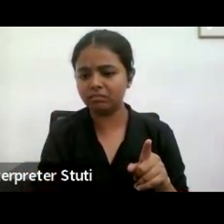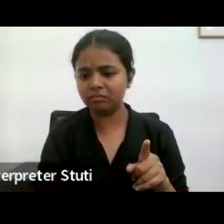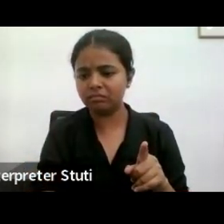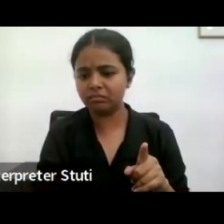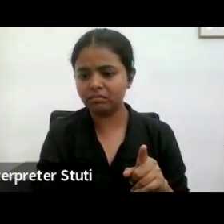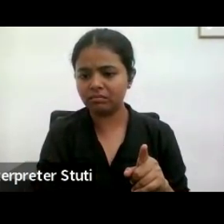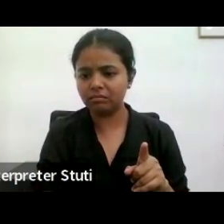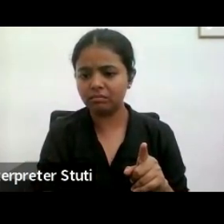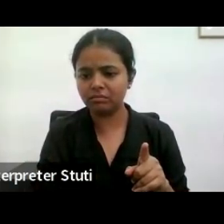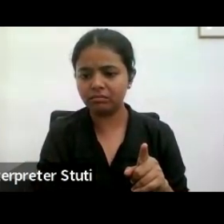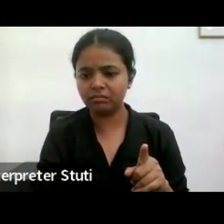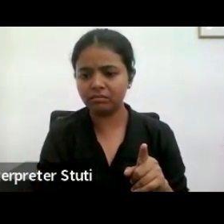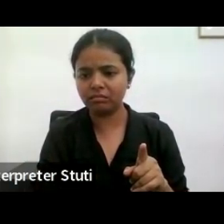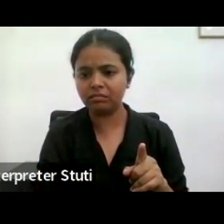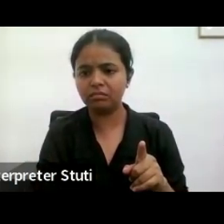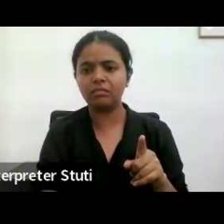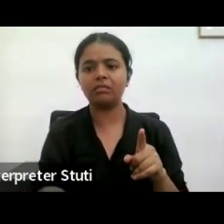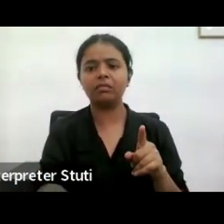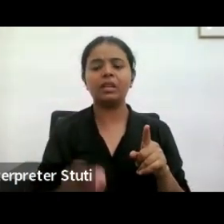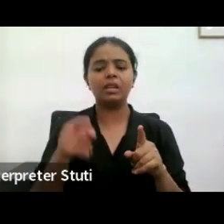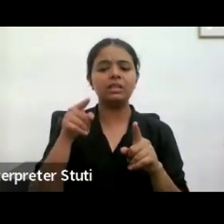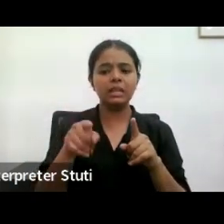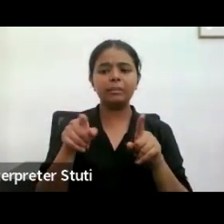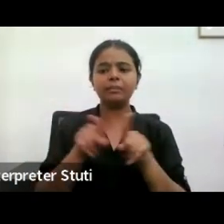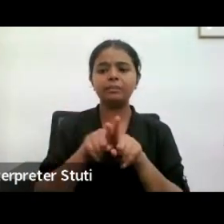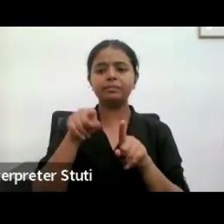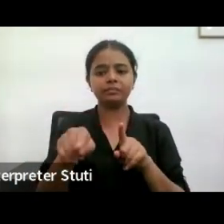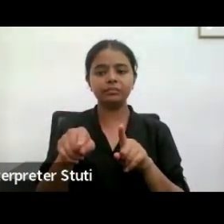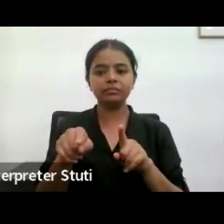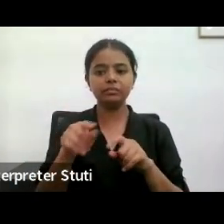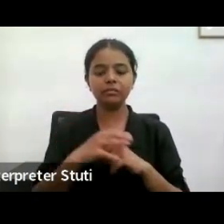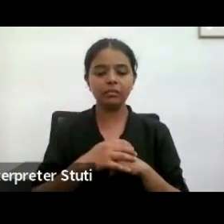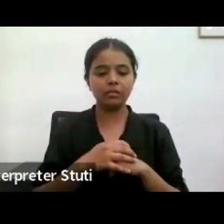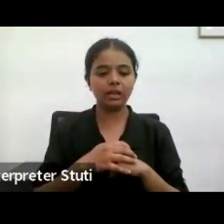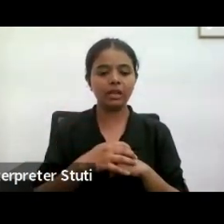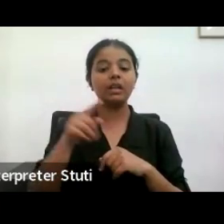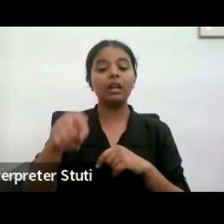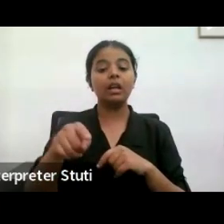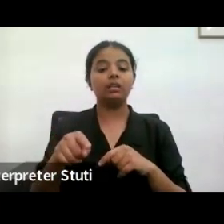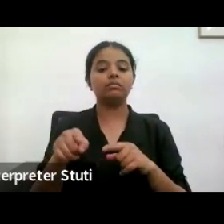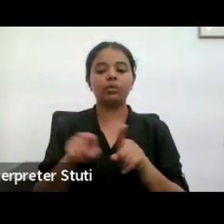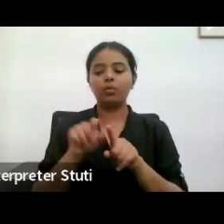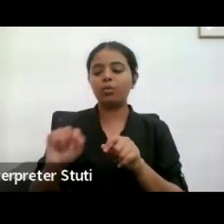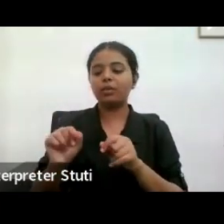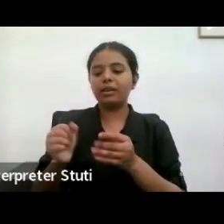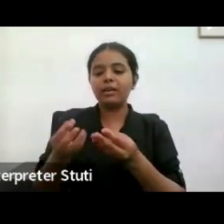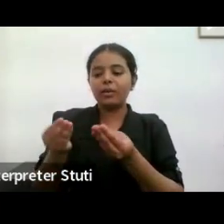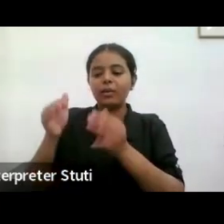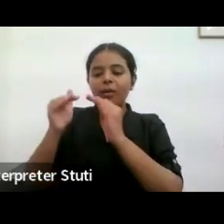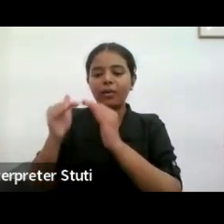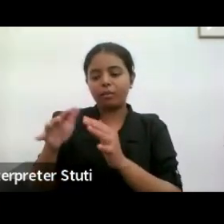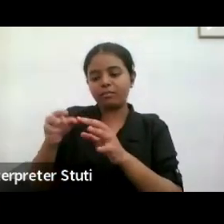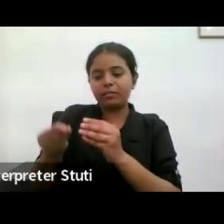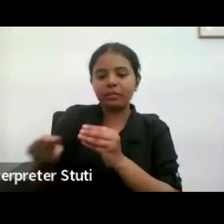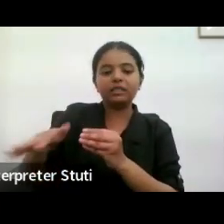residential services that have transformed into services that really support young people with